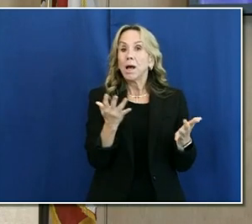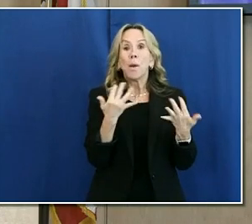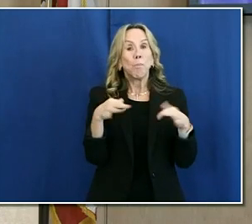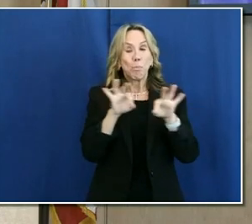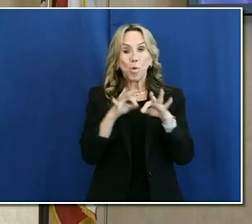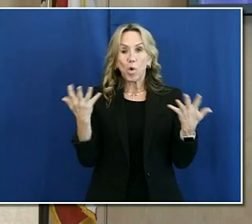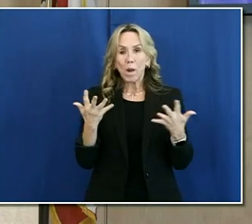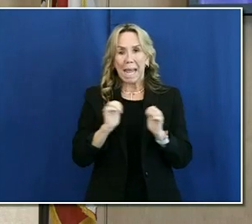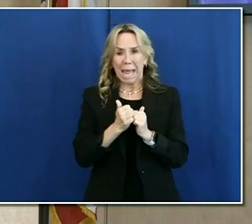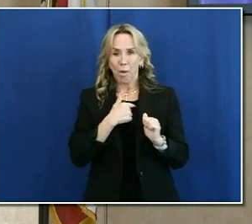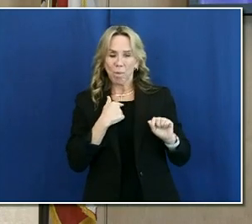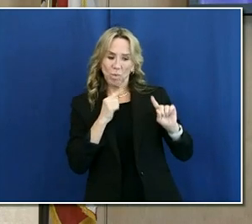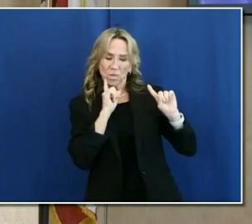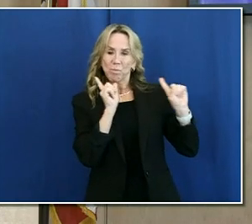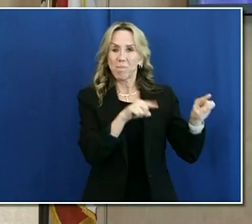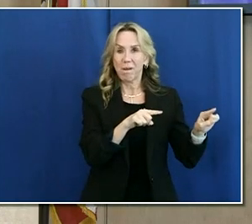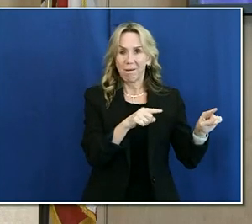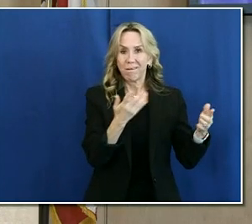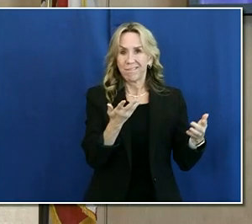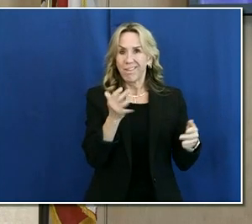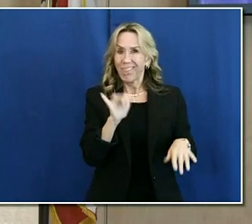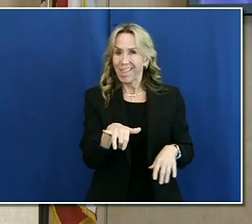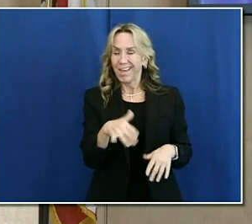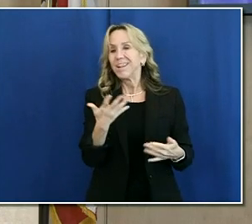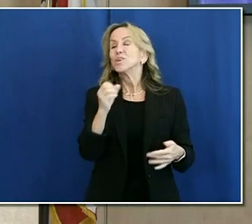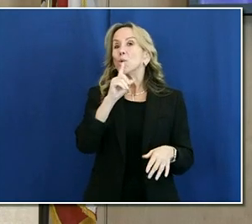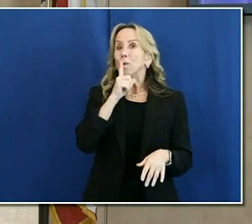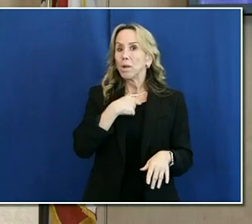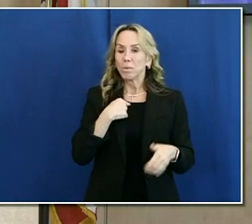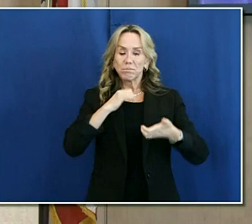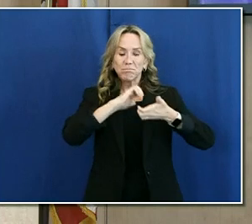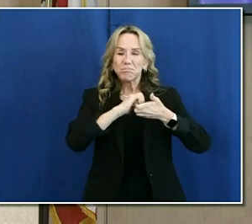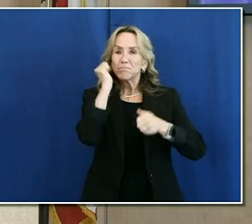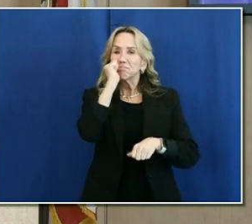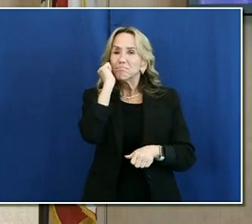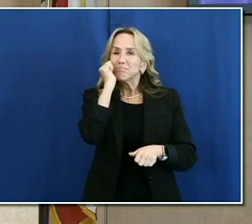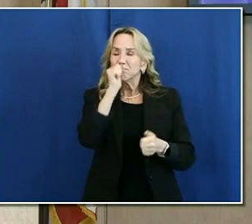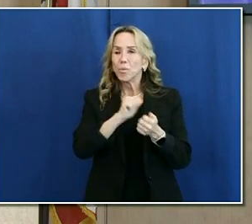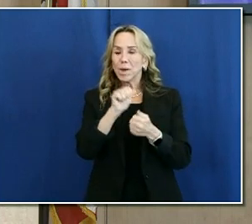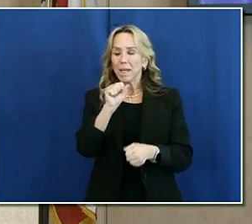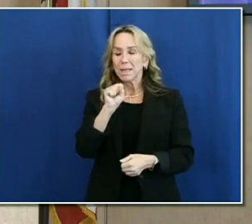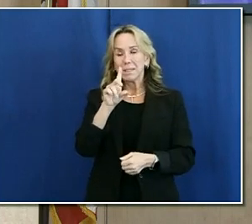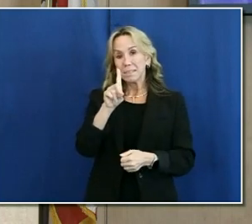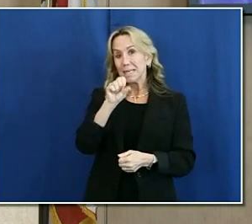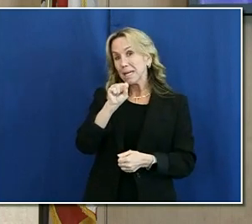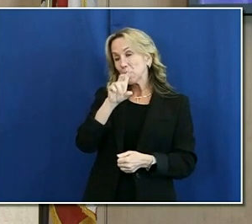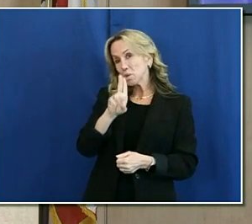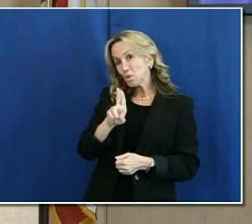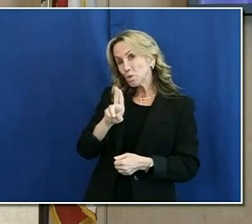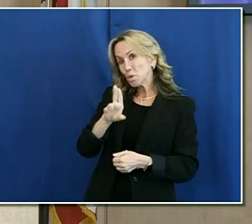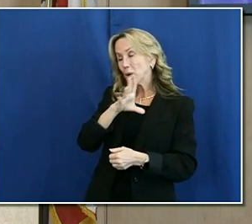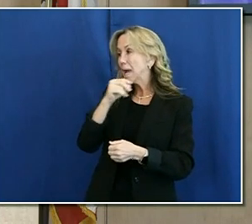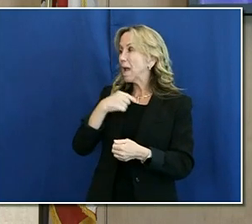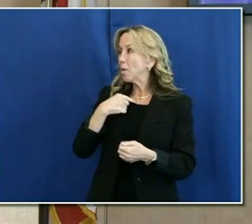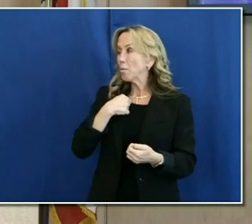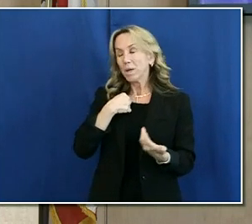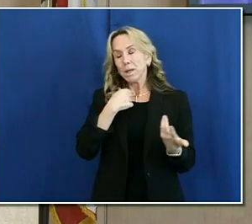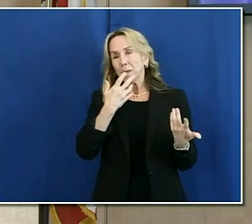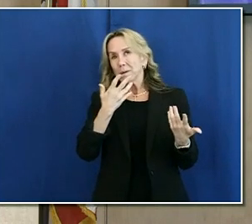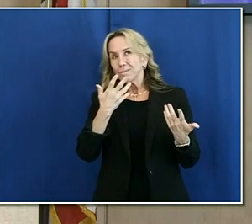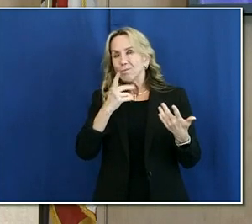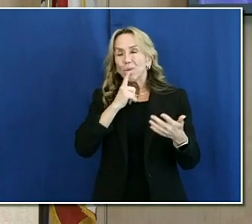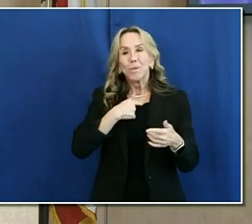end, we have been working daily with SDSU, and we have some colleagues from SDSU to talk about, number one, how